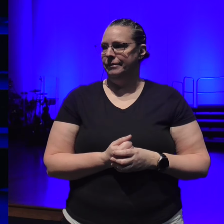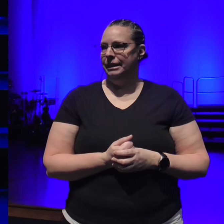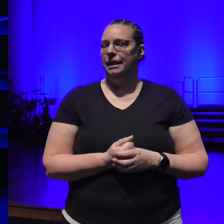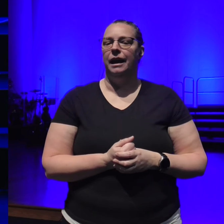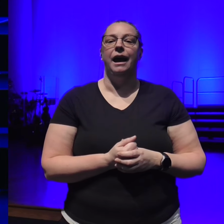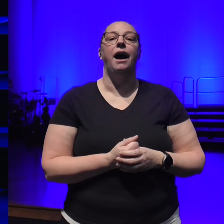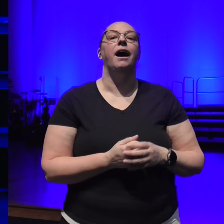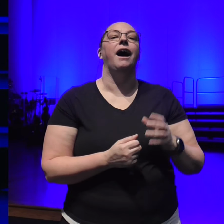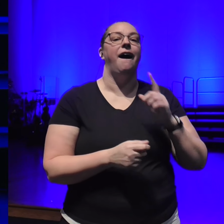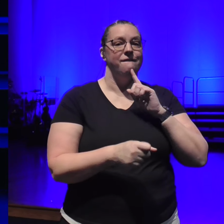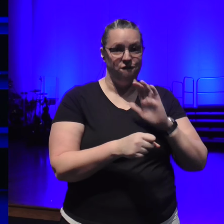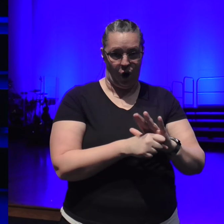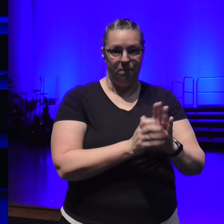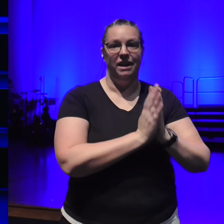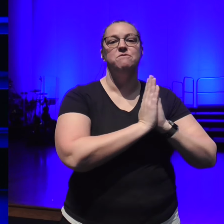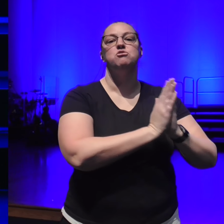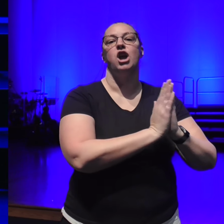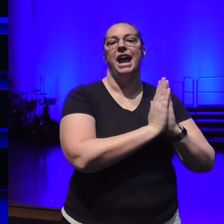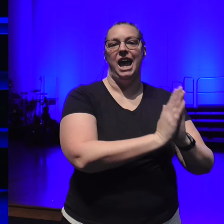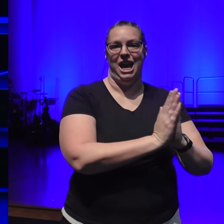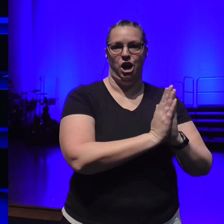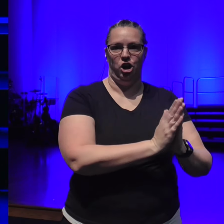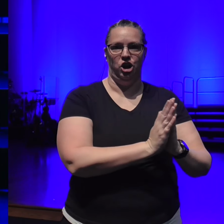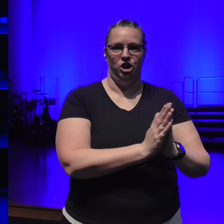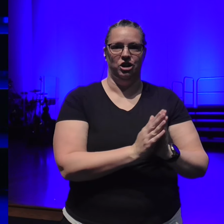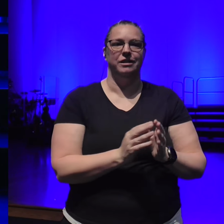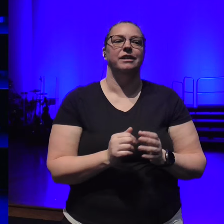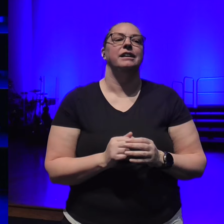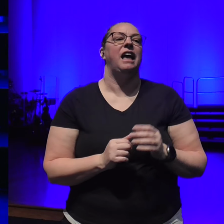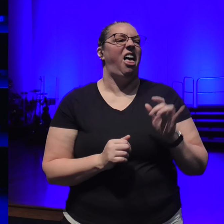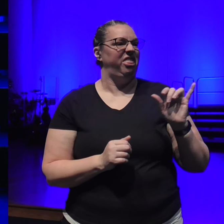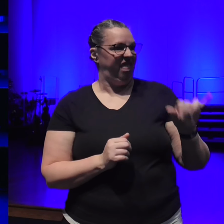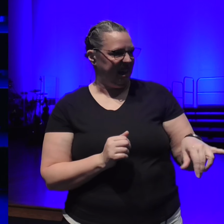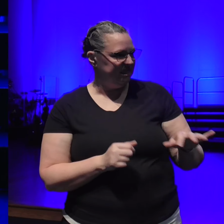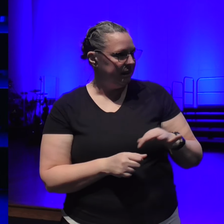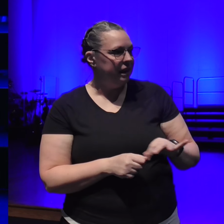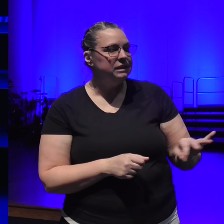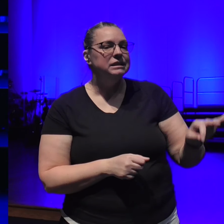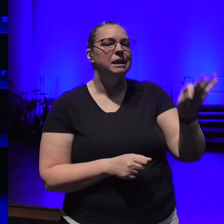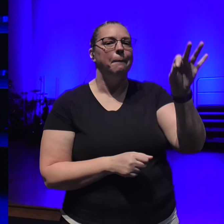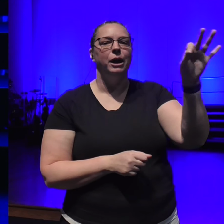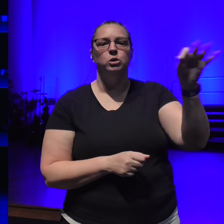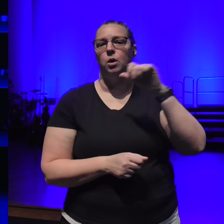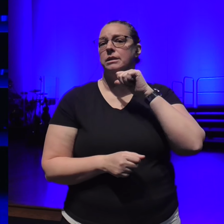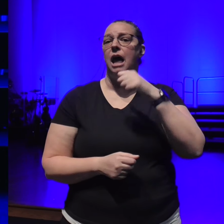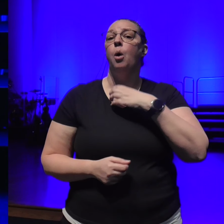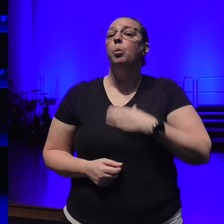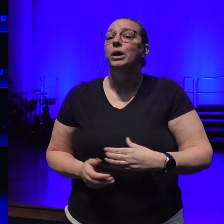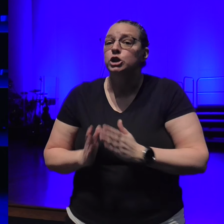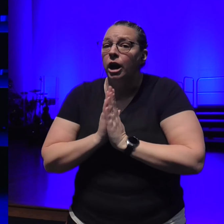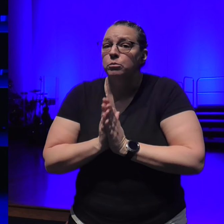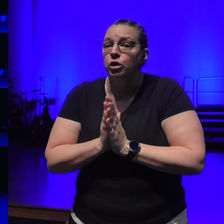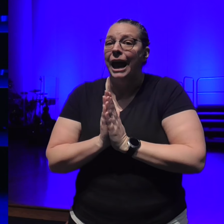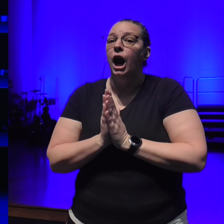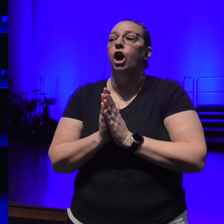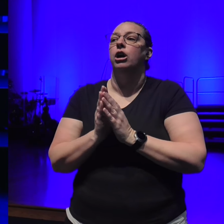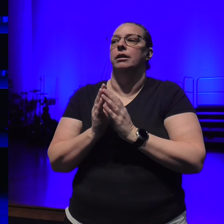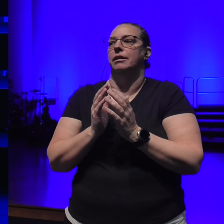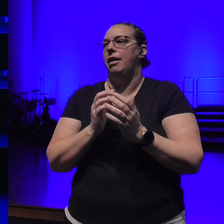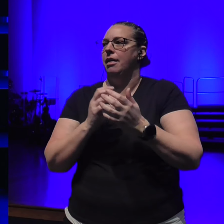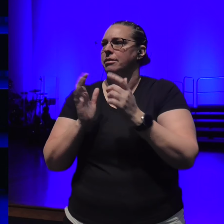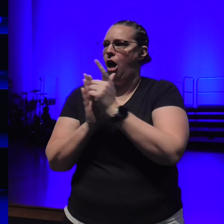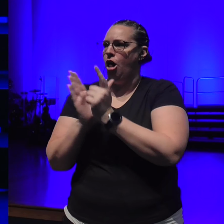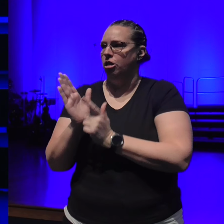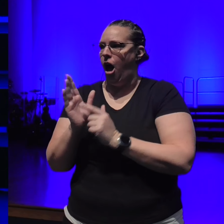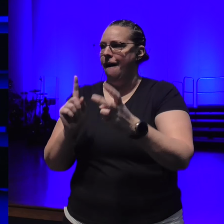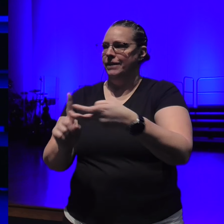affirmative prayer. Affirmative prayer is that spiritual technique that's not like wishing prayer. Wishing prayer is great. Law of attraction's awesome.